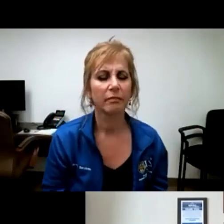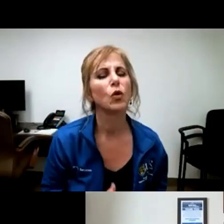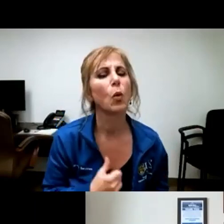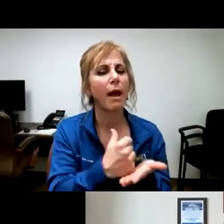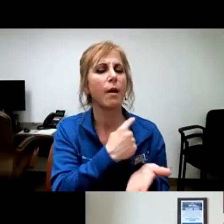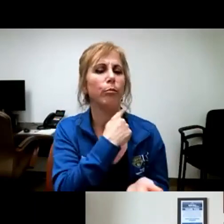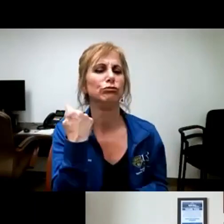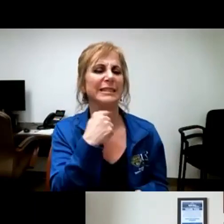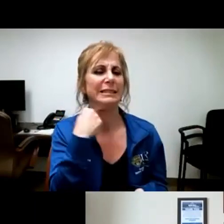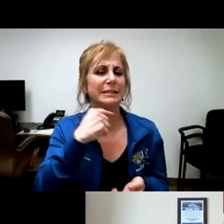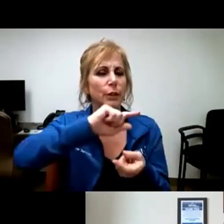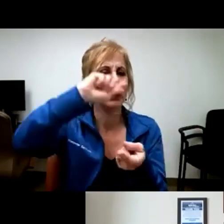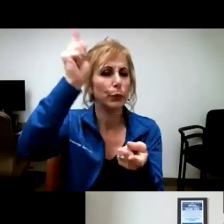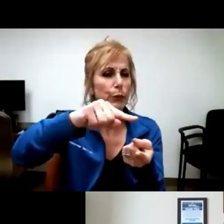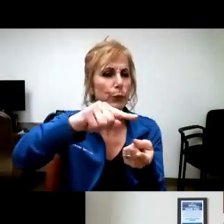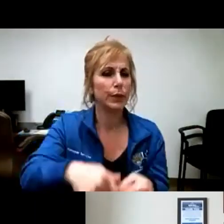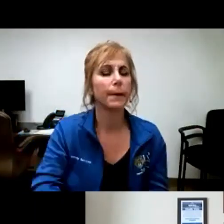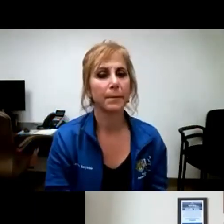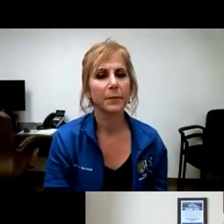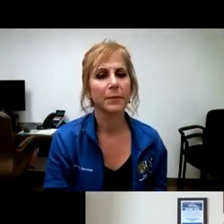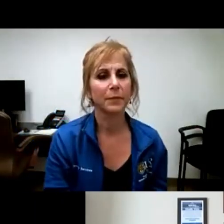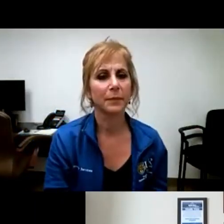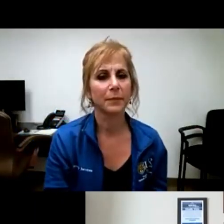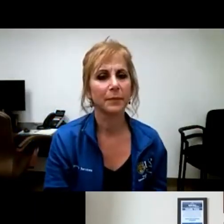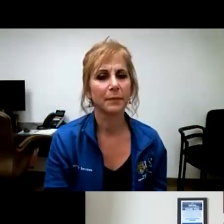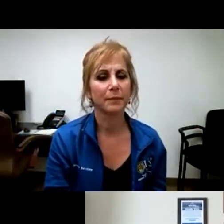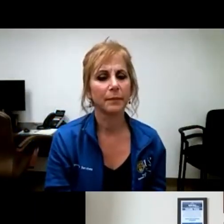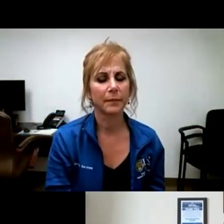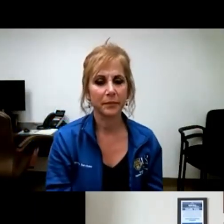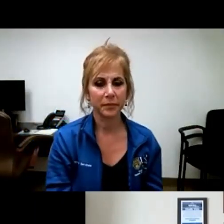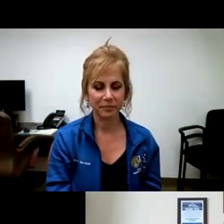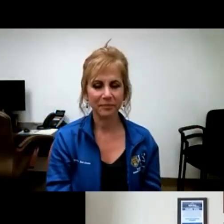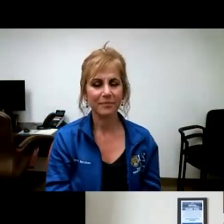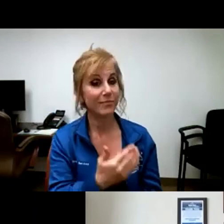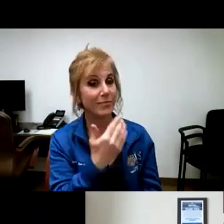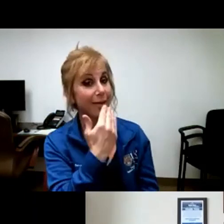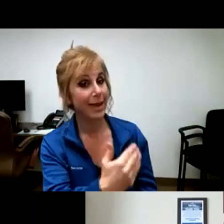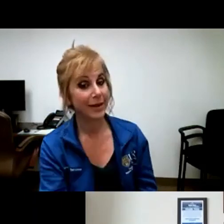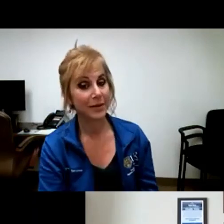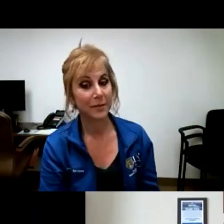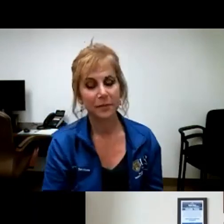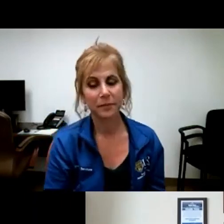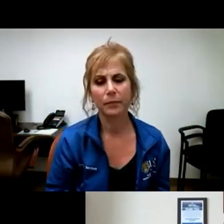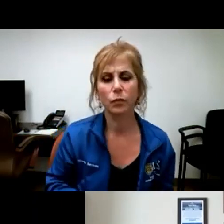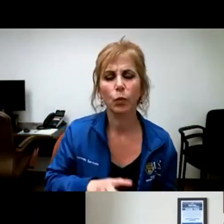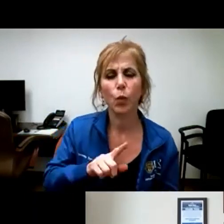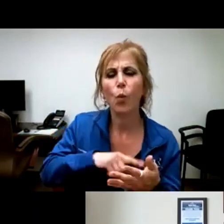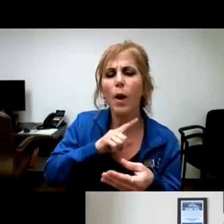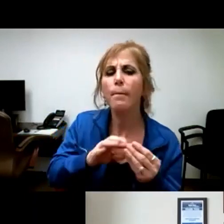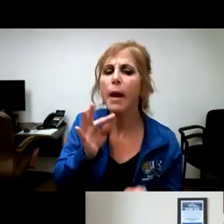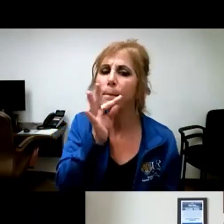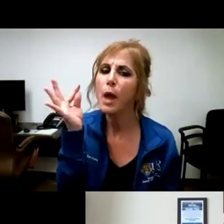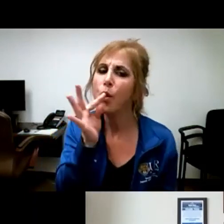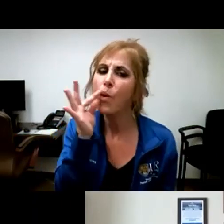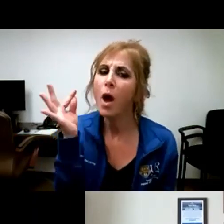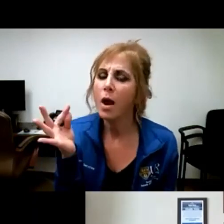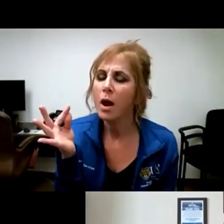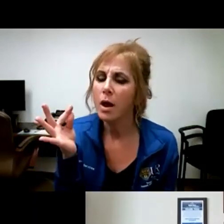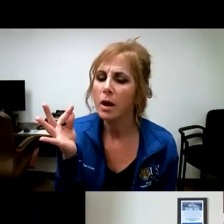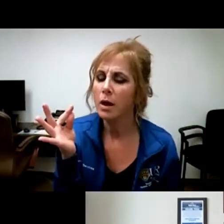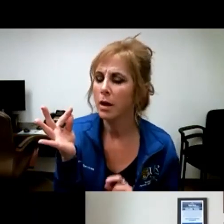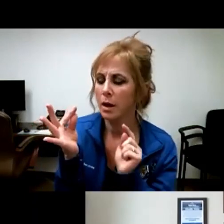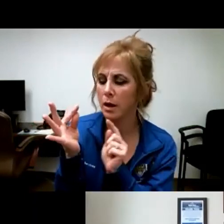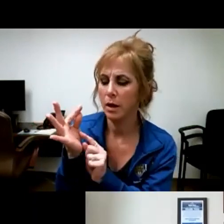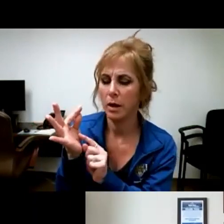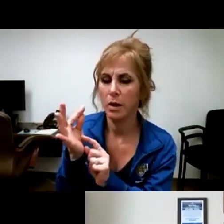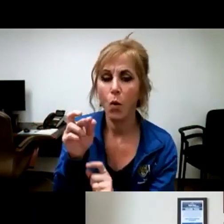space. Okay, thank you. Is there any data on the use of marijuana, especially using